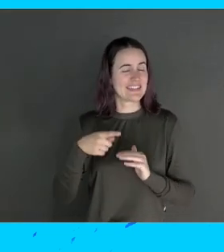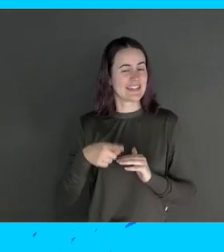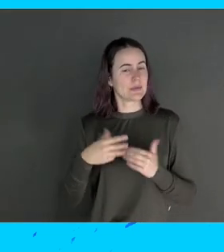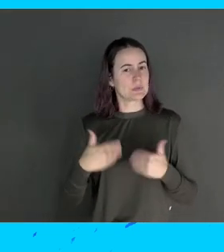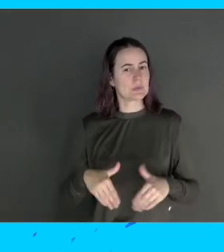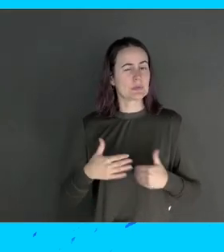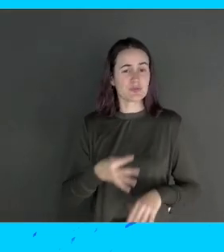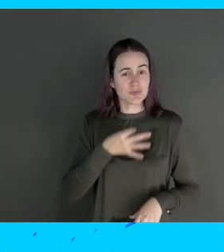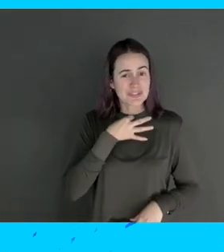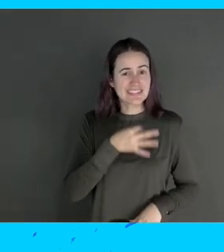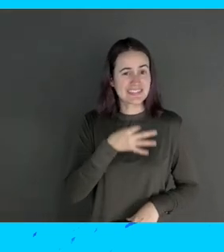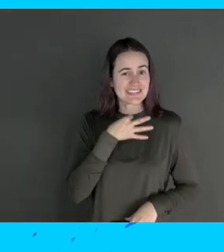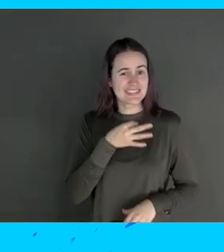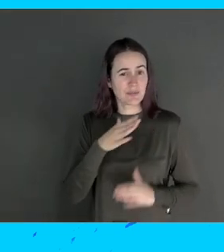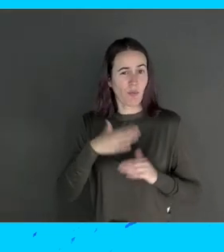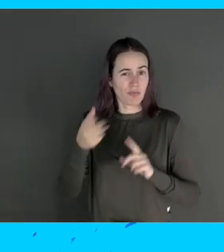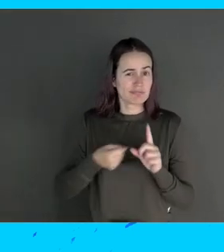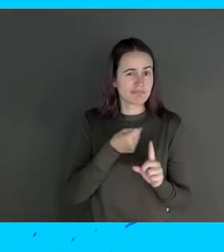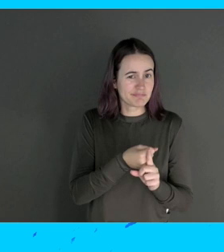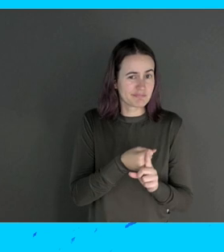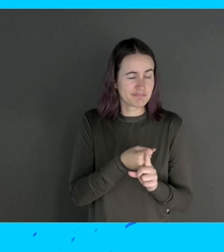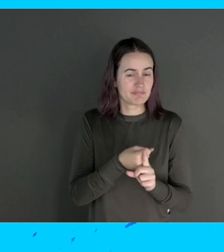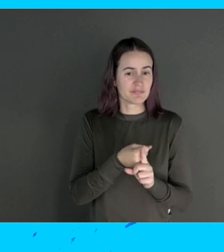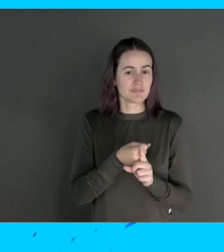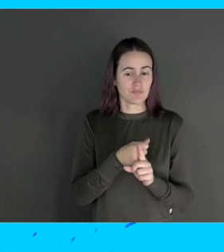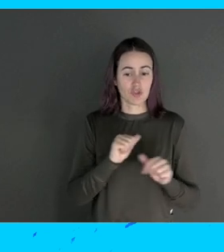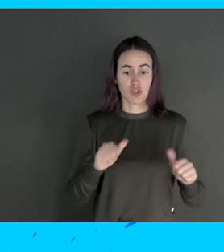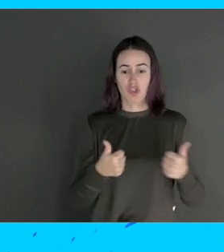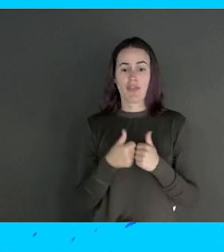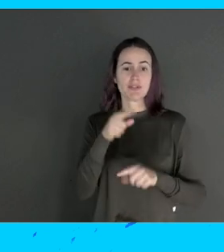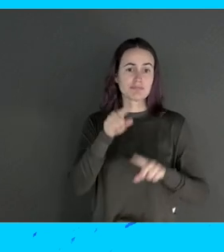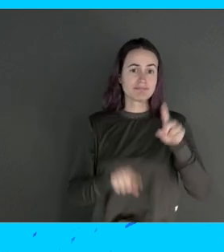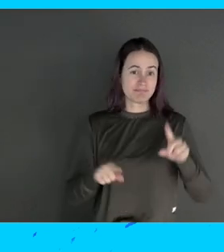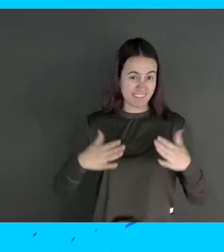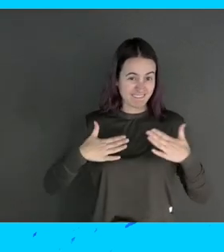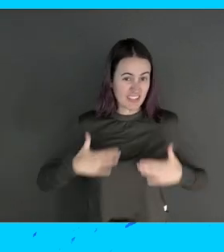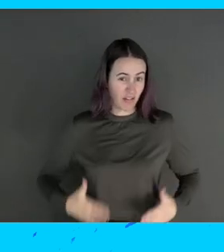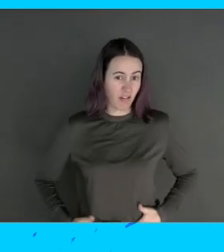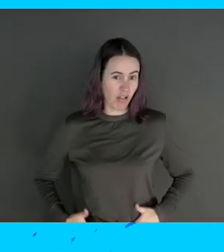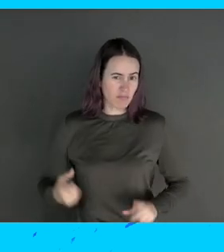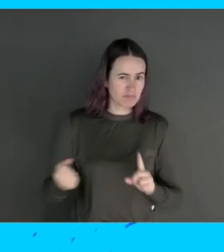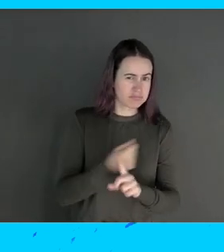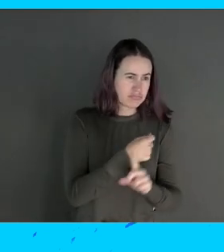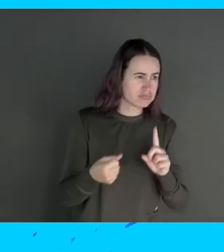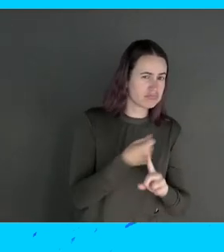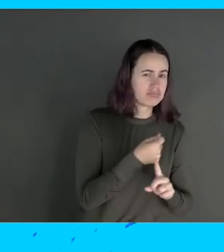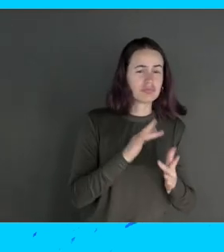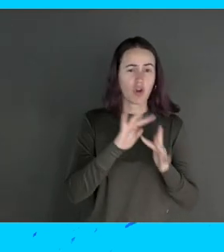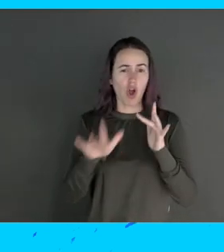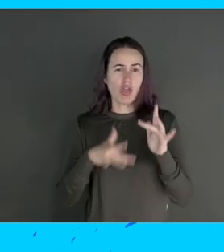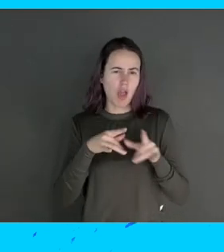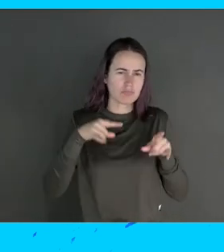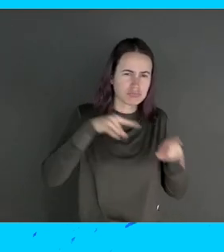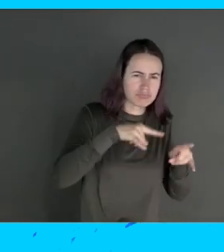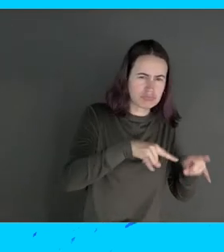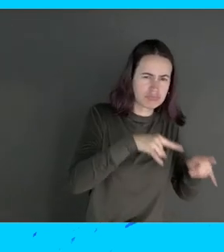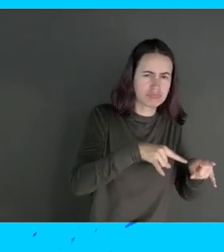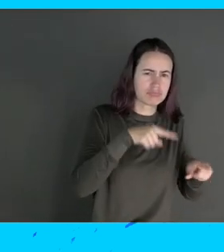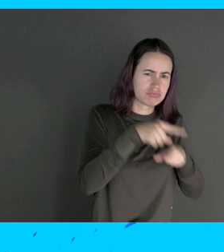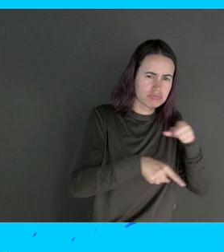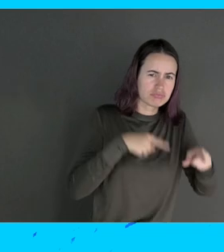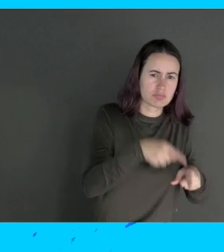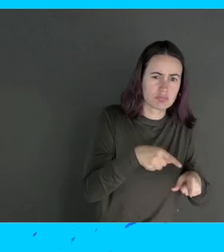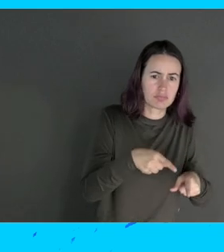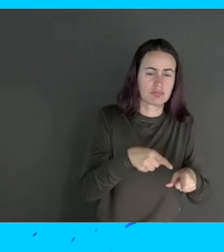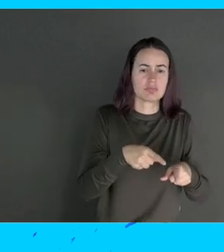risk. And the challenges are really varied from physical attacks to online harassment to the fact that there are a lot